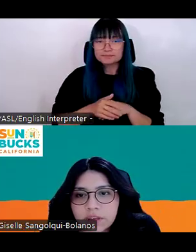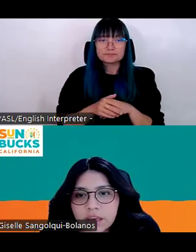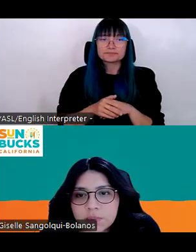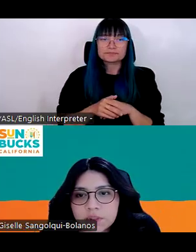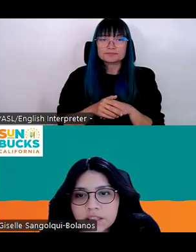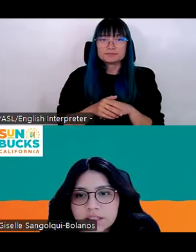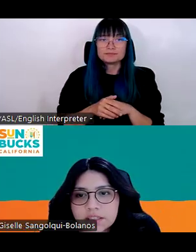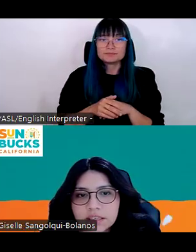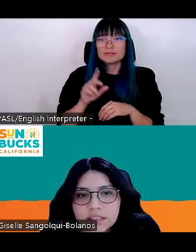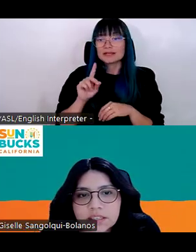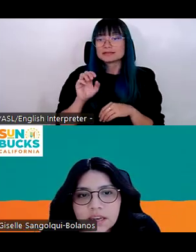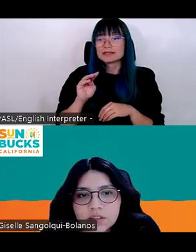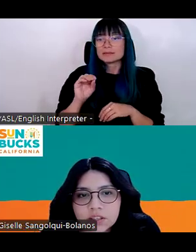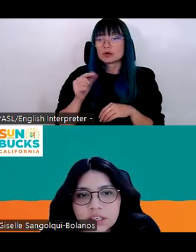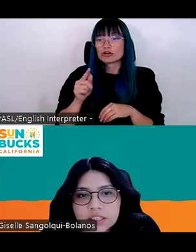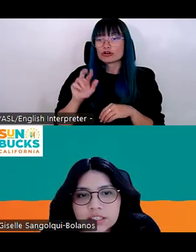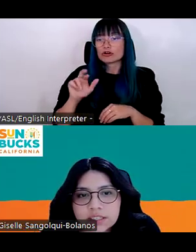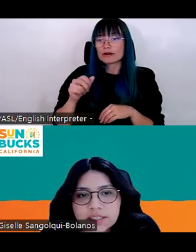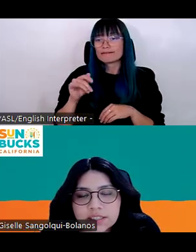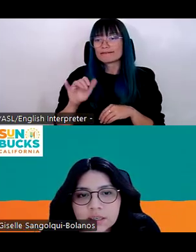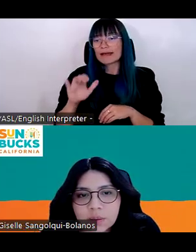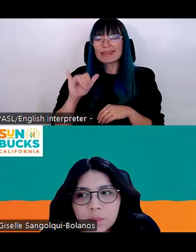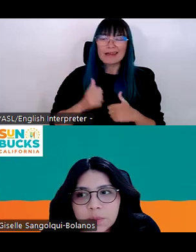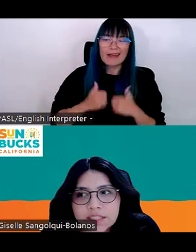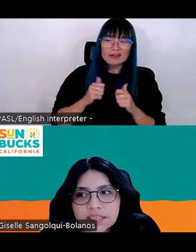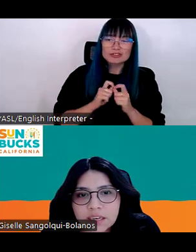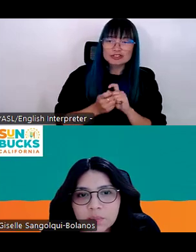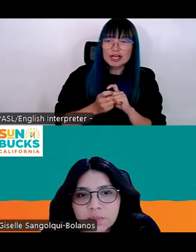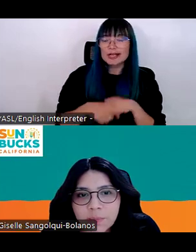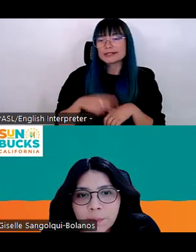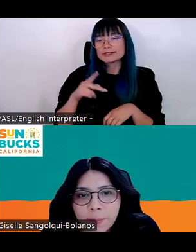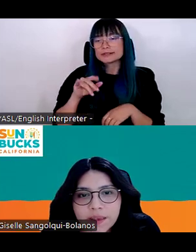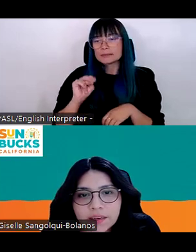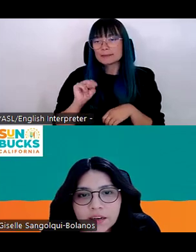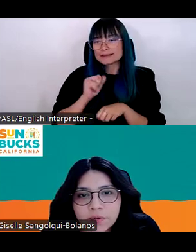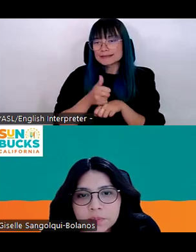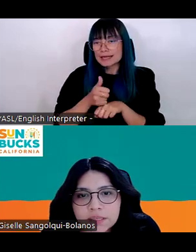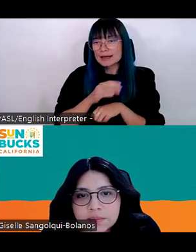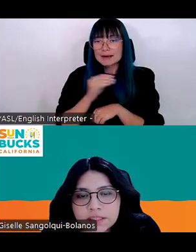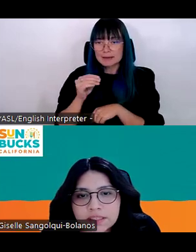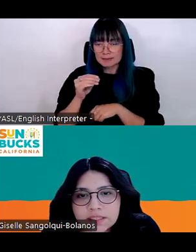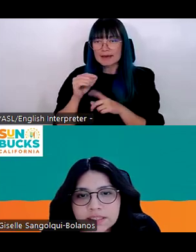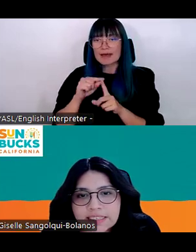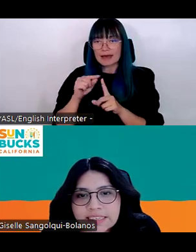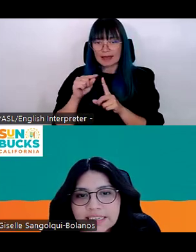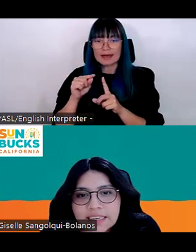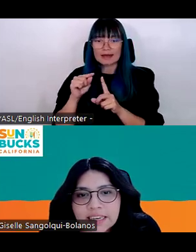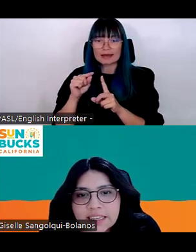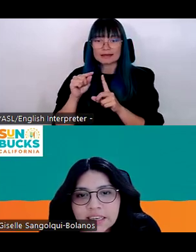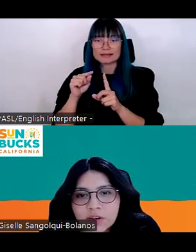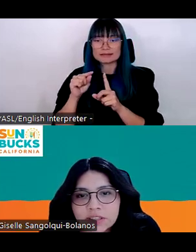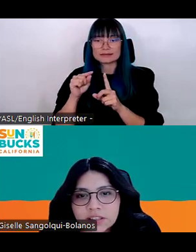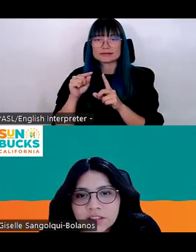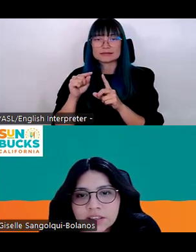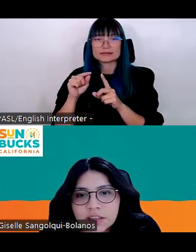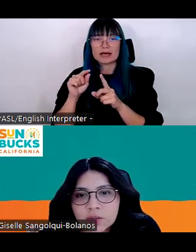demographic updates such as address changes, PIN setup, and car replacements. The